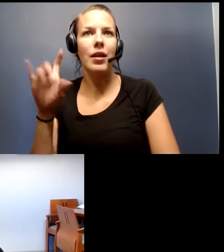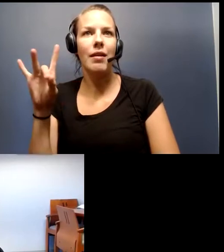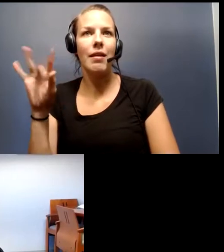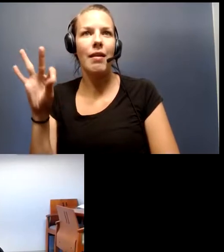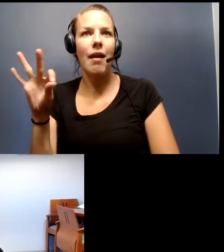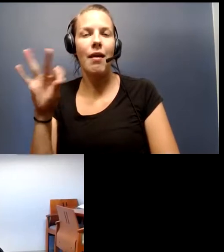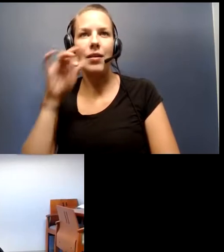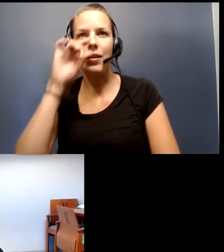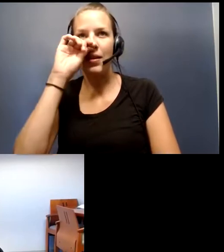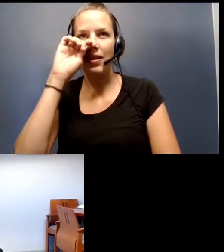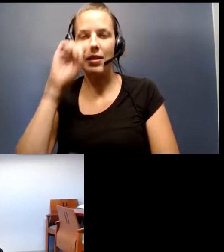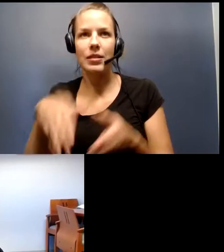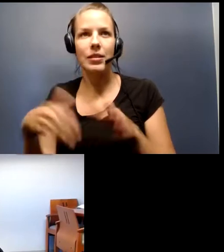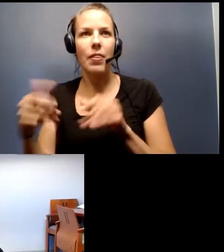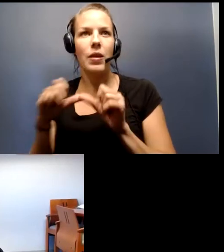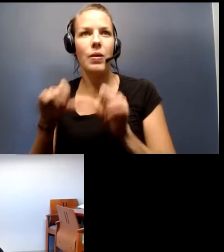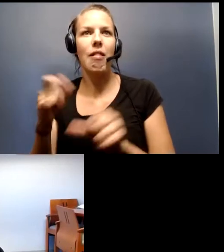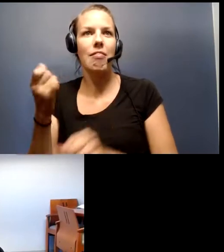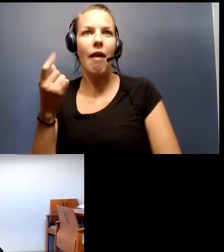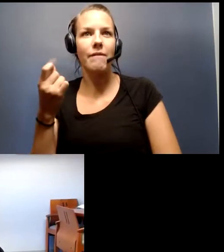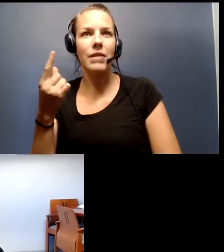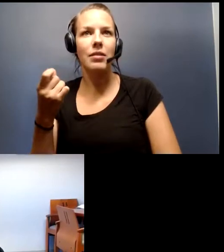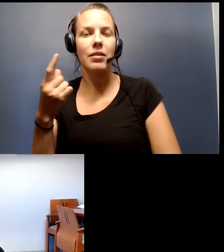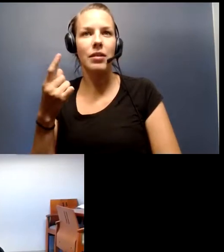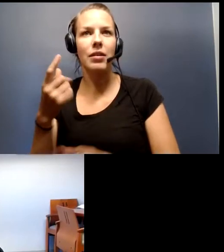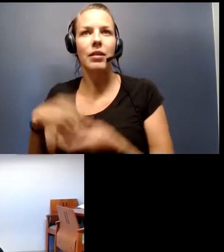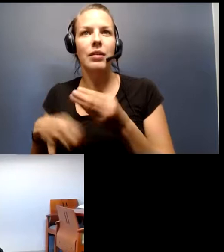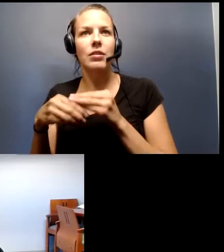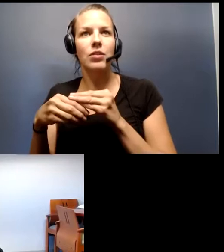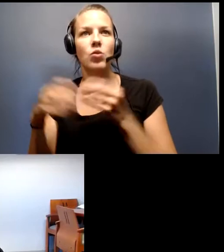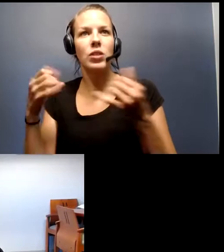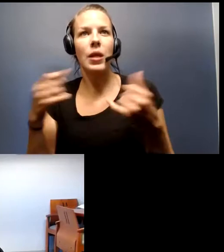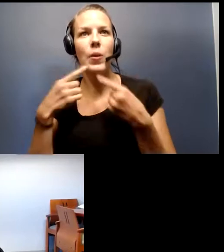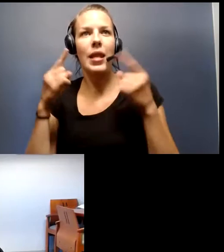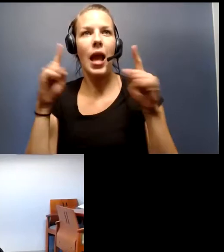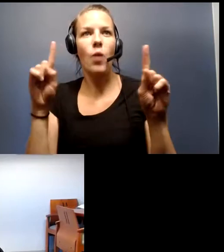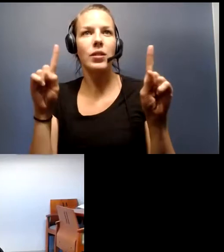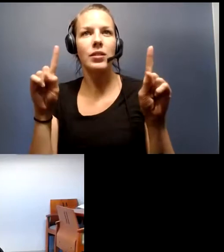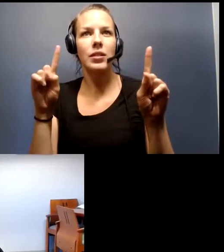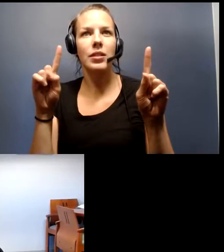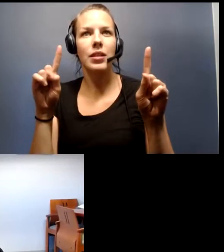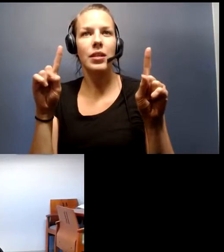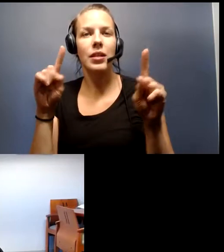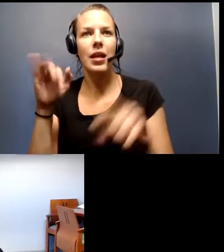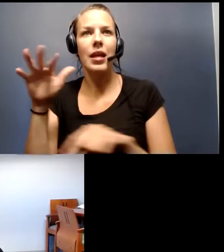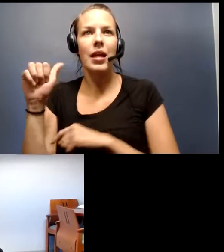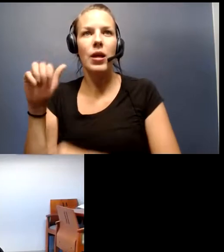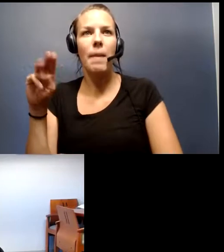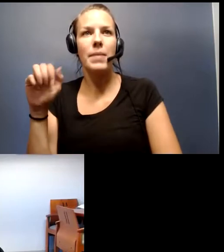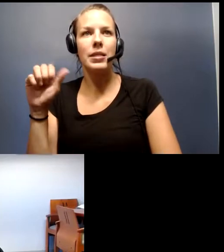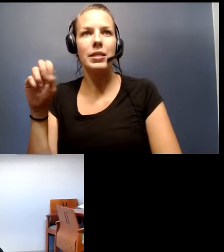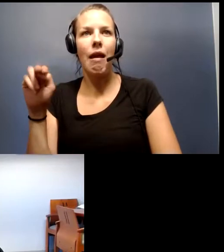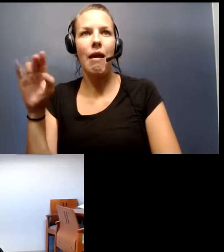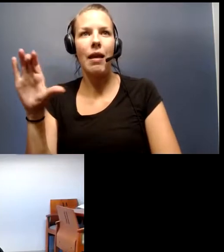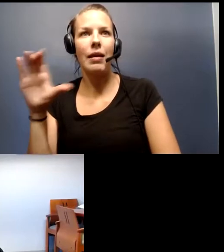1,389. Our deaths remain at 11. In addition, today we announced that the Iowa Masonic Care Facility,